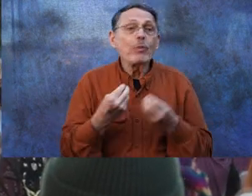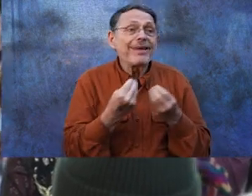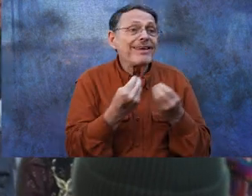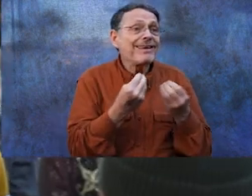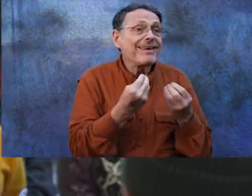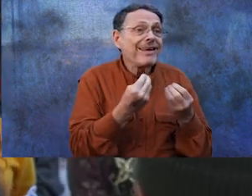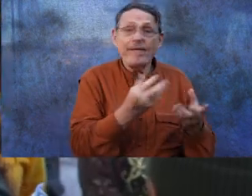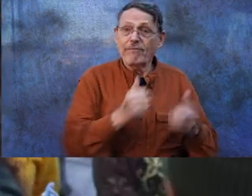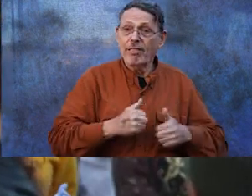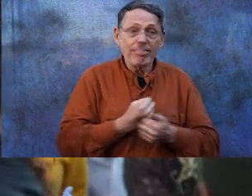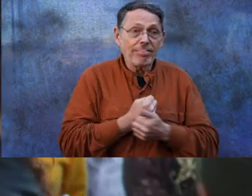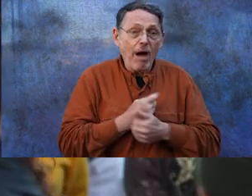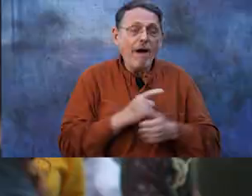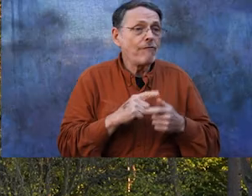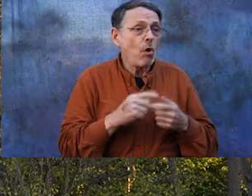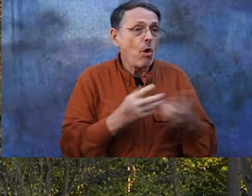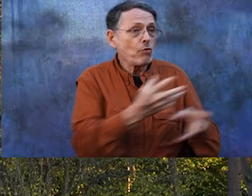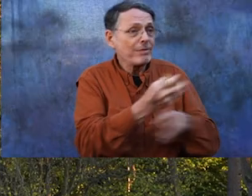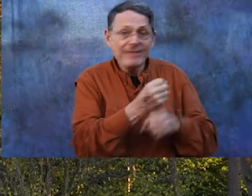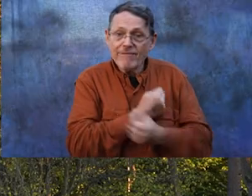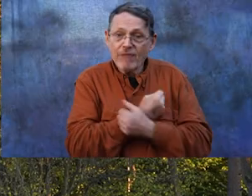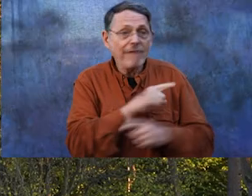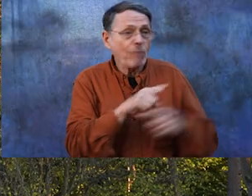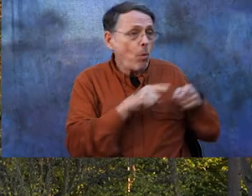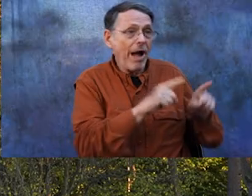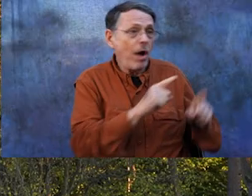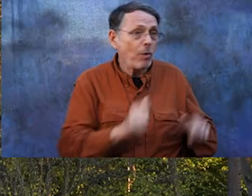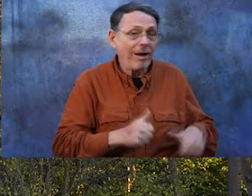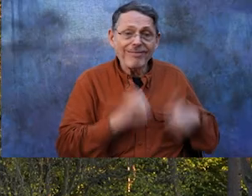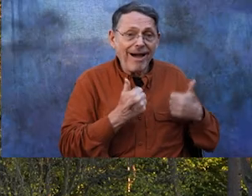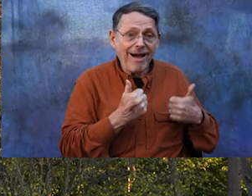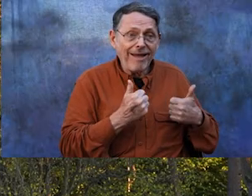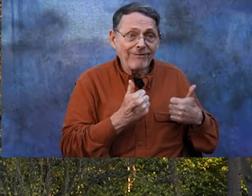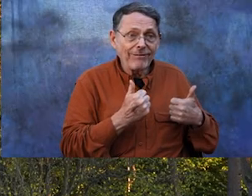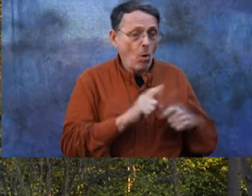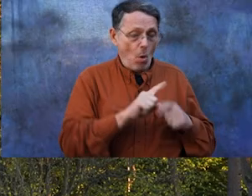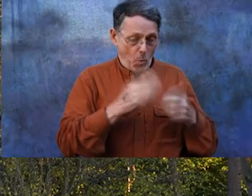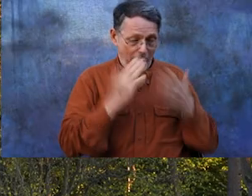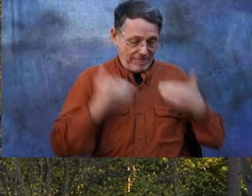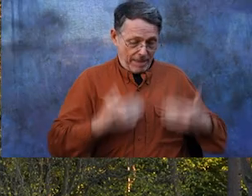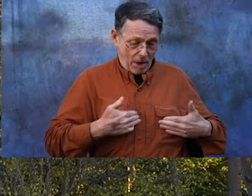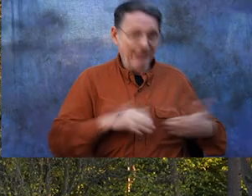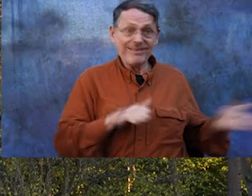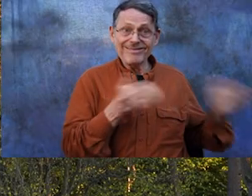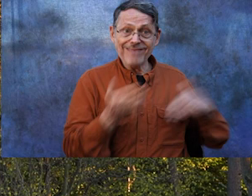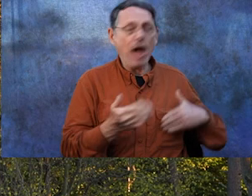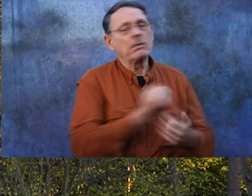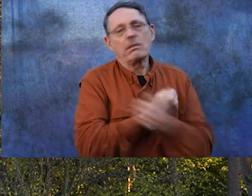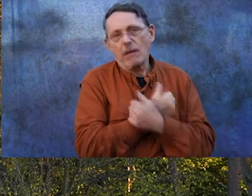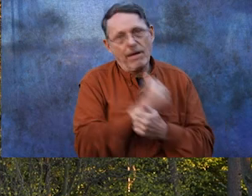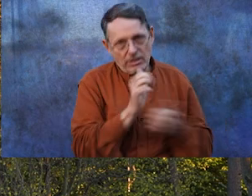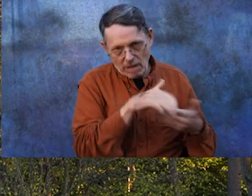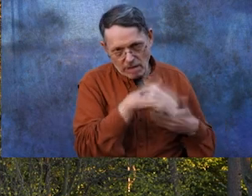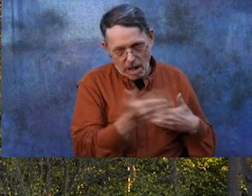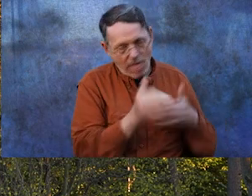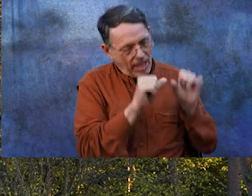and receive when we are alive and in our bodies does not die when our bodies die.